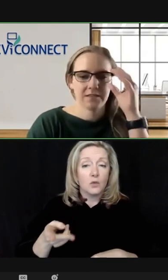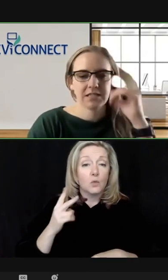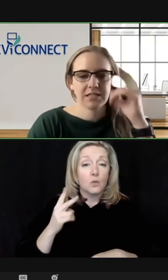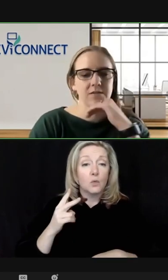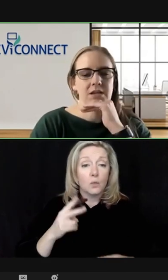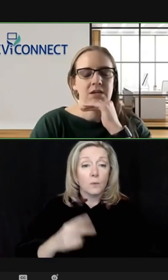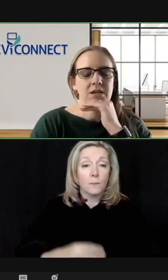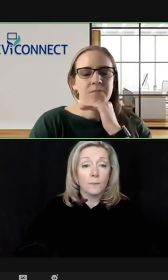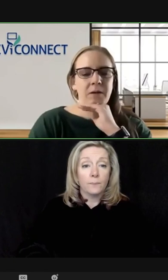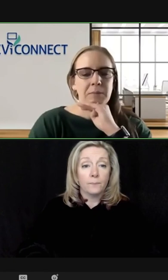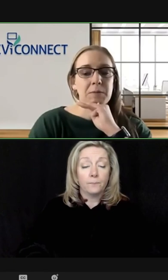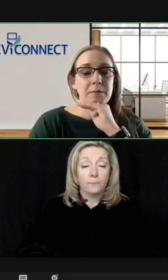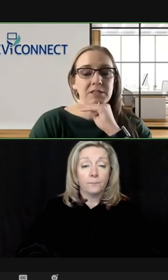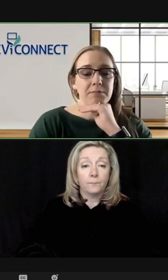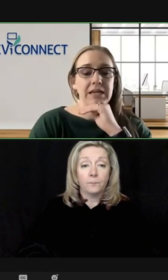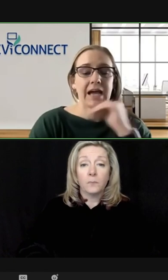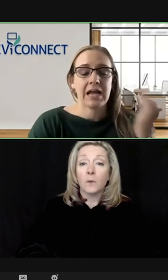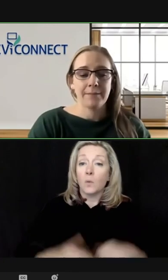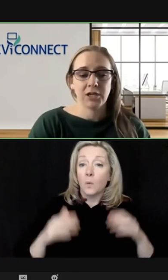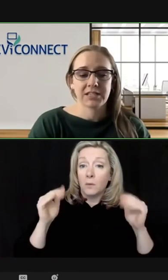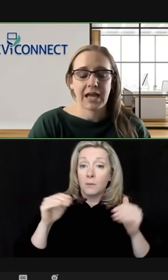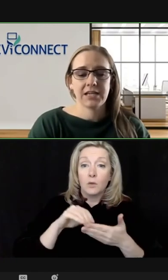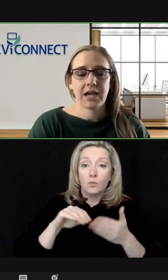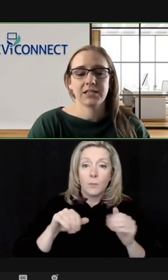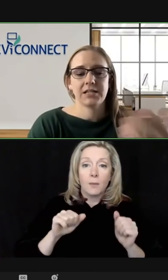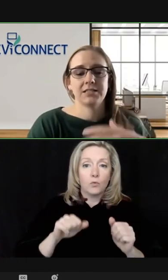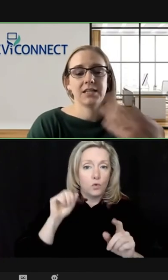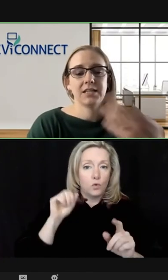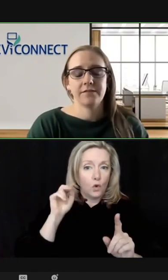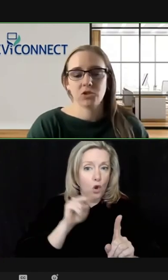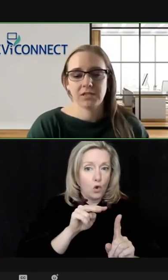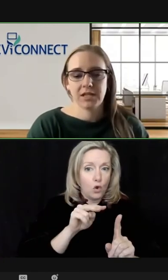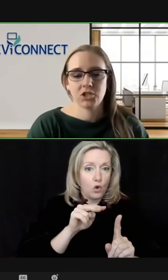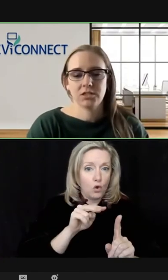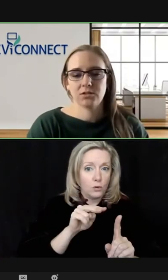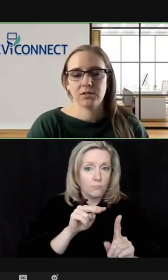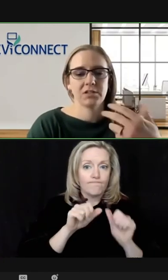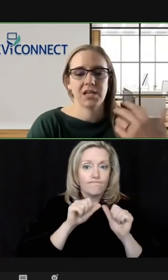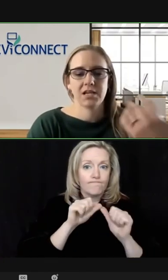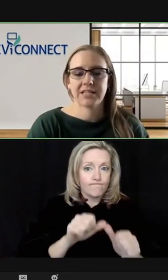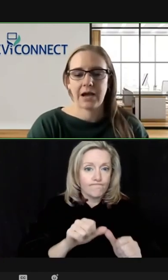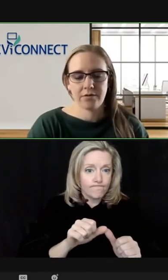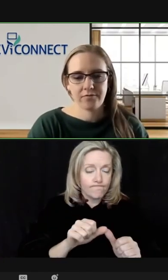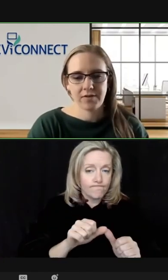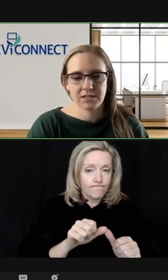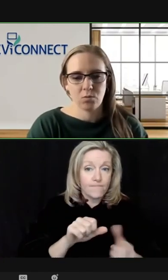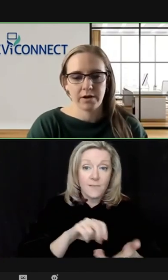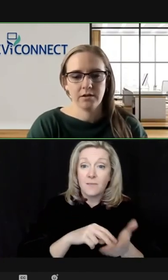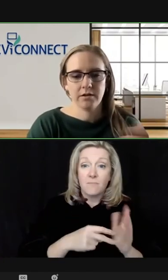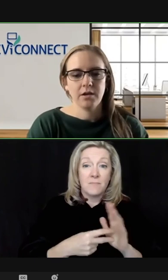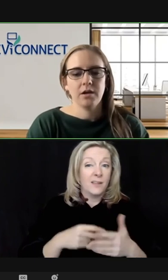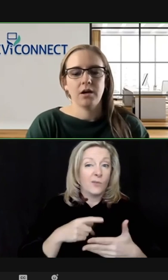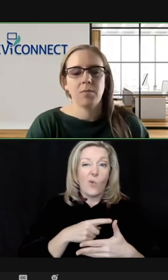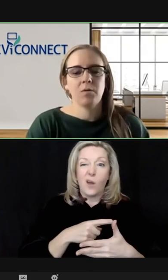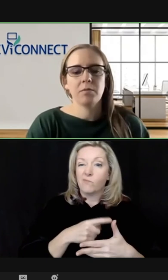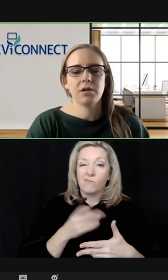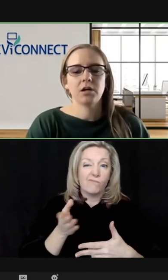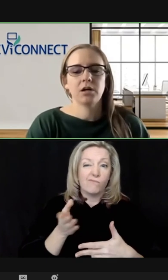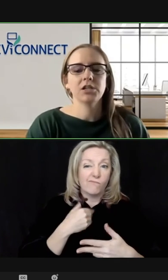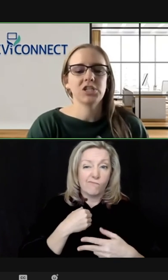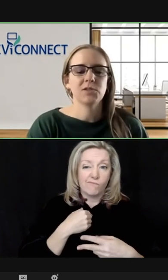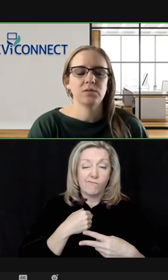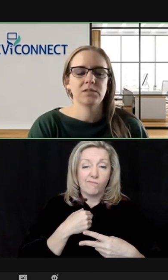to participate in this activity to be able to make eye-to-object contact and sustain visual attention. So that would take us out of phase 1.